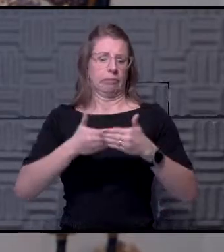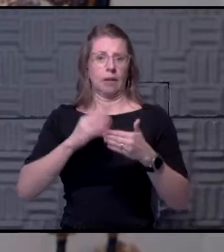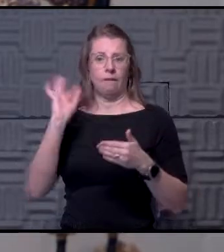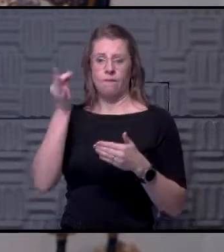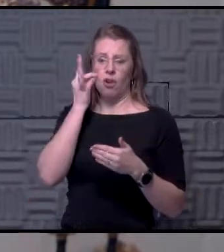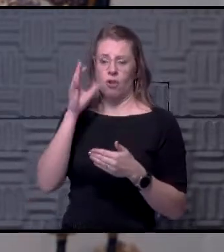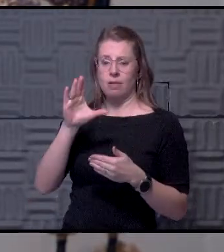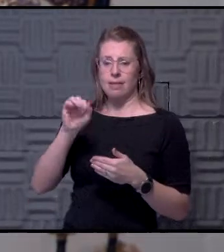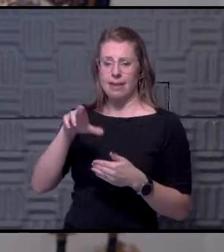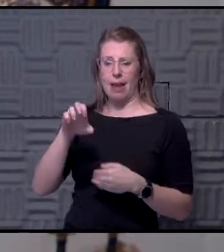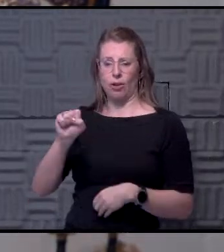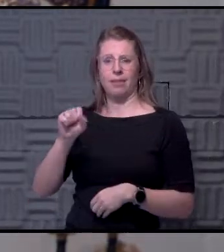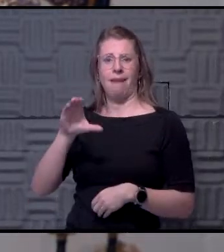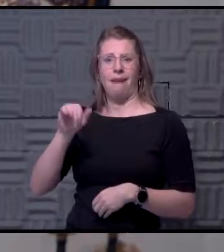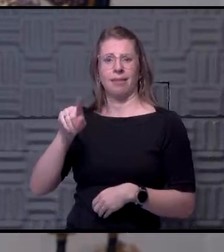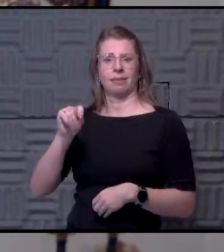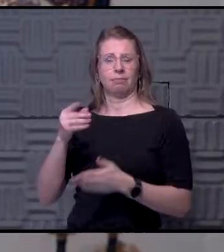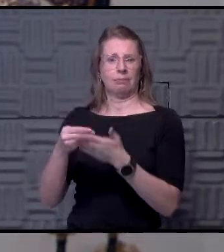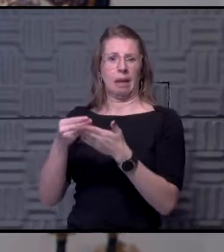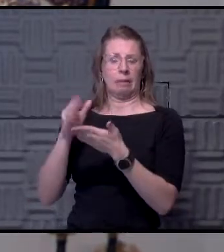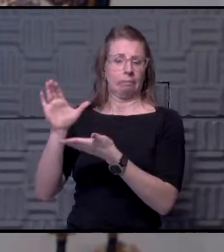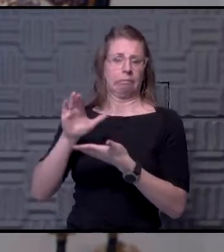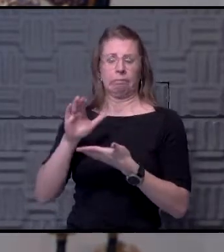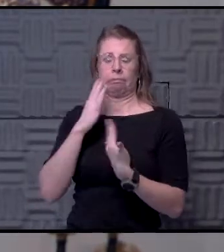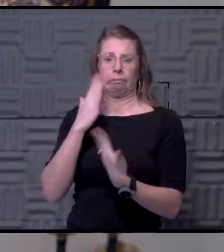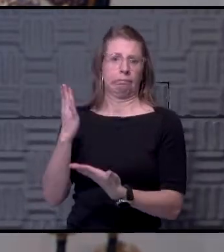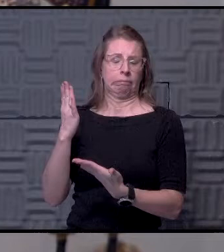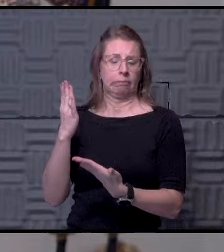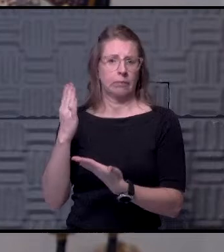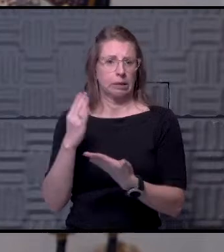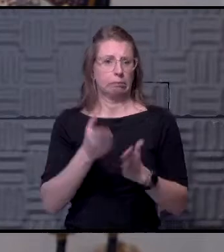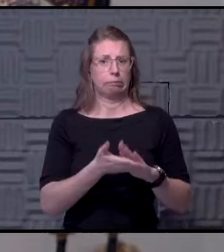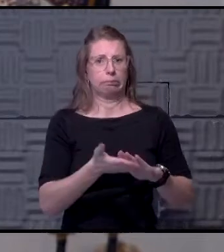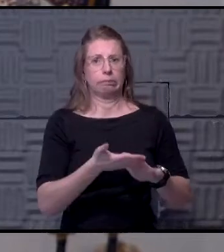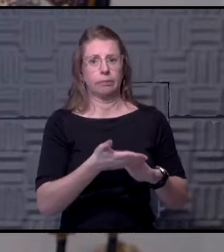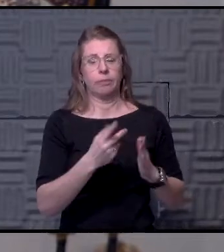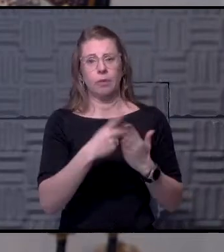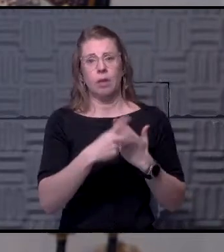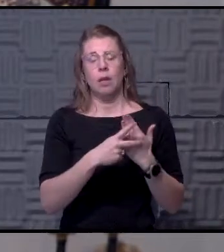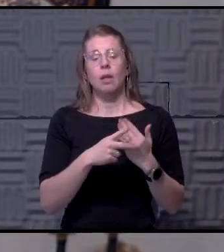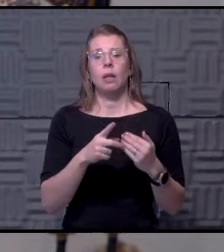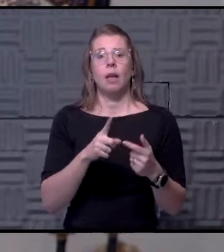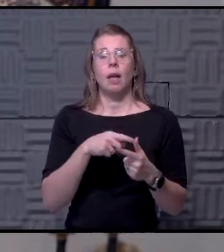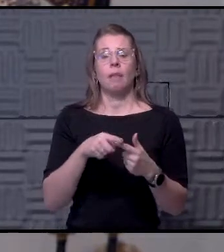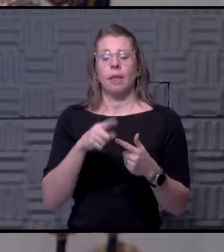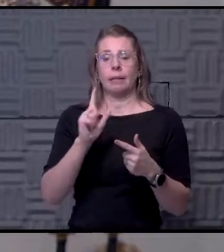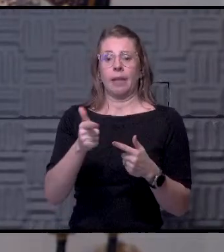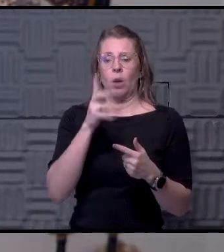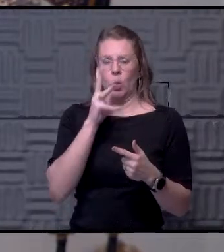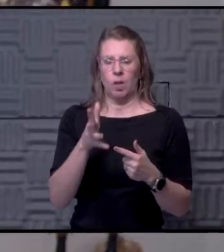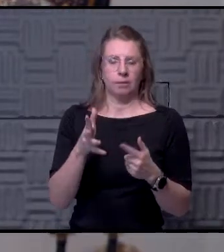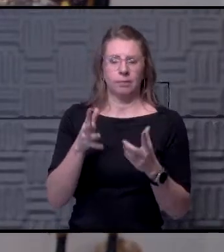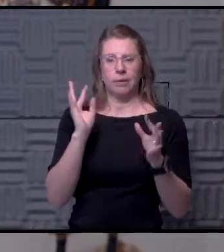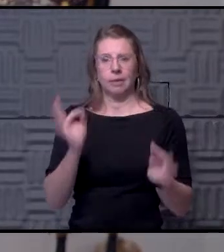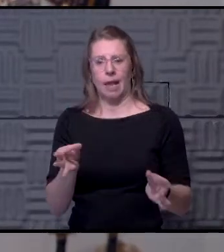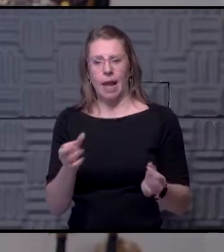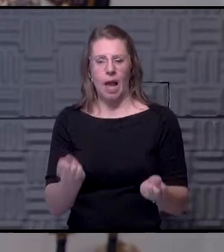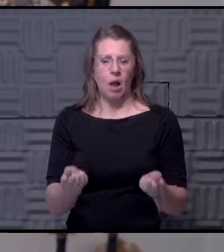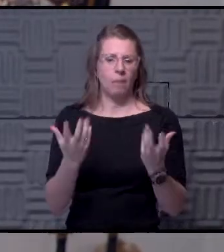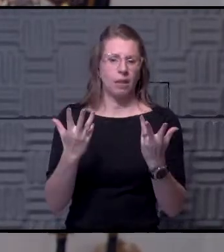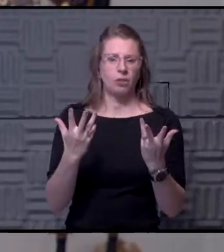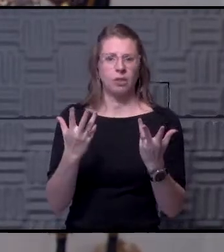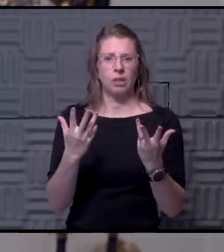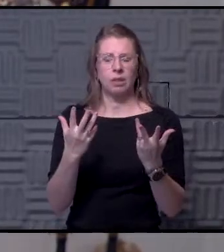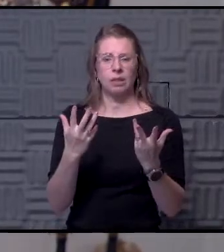CARES Act monies, and eventually they'll become a decision point is how much can we absorb that